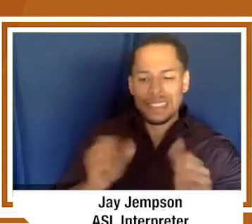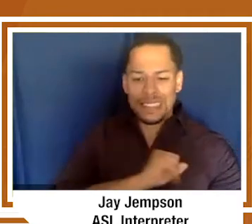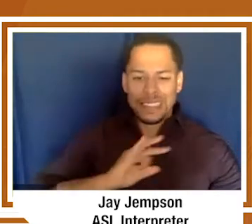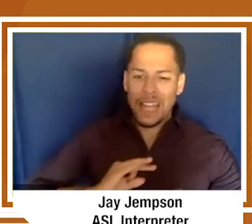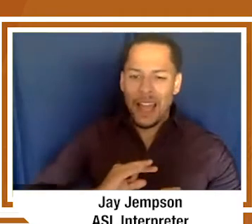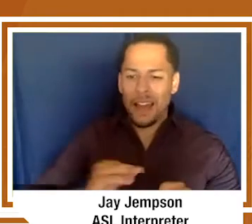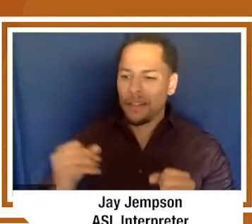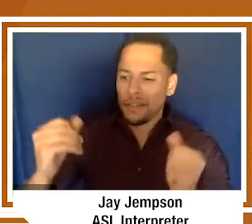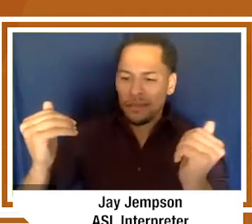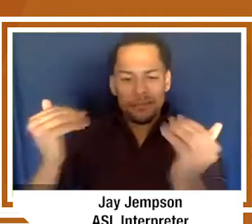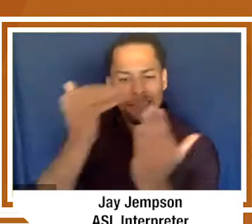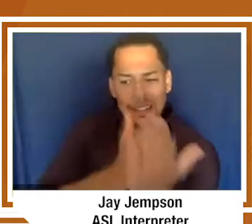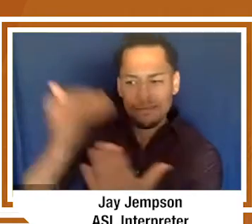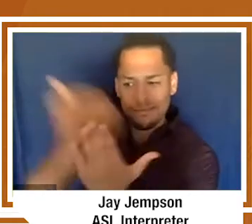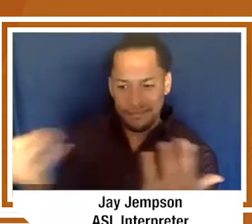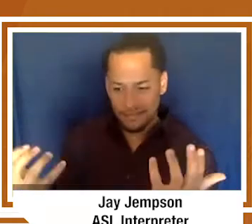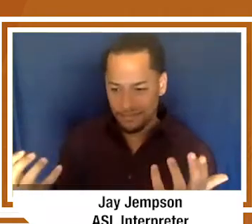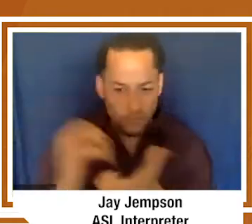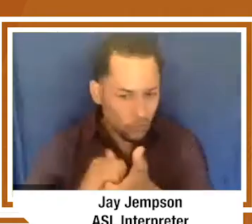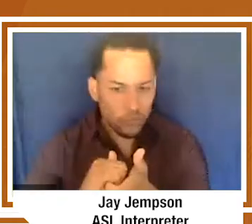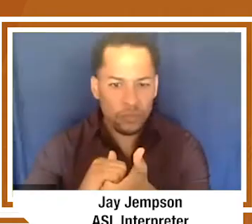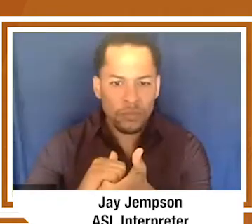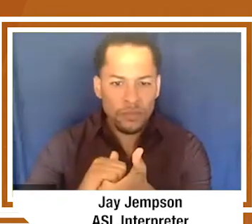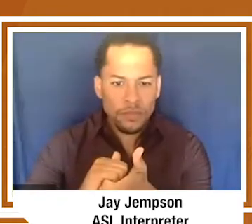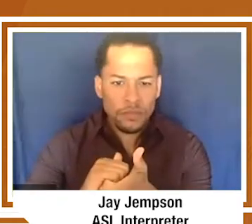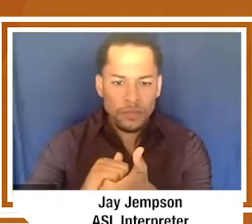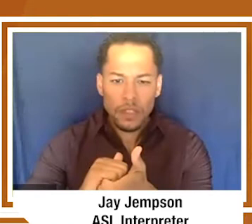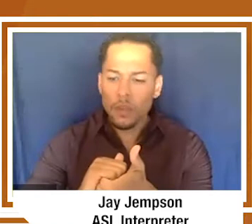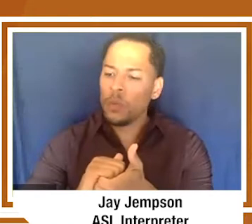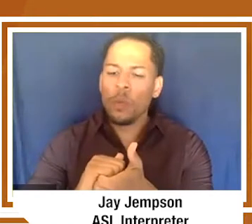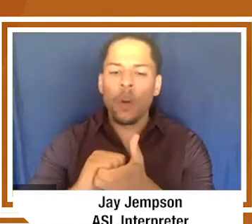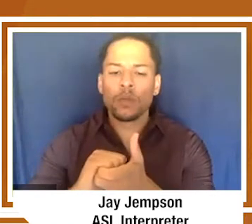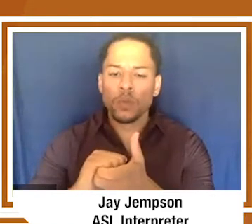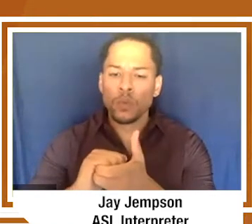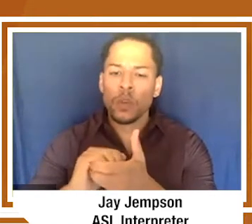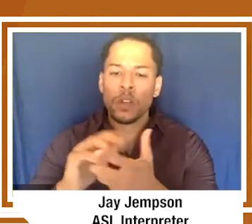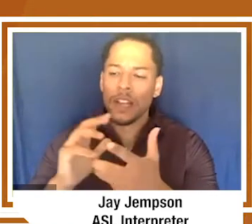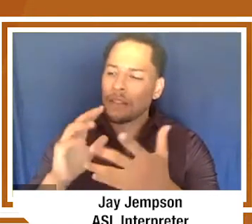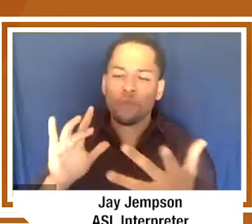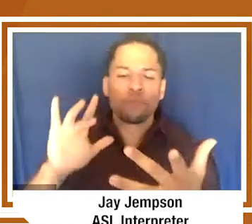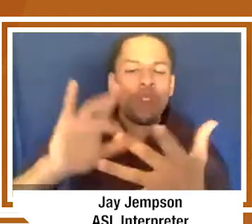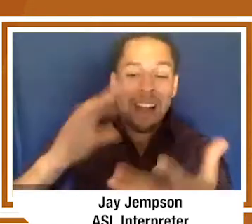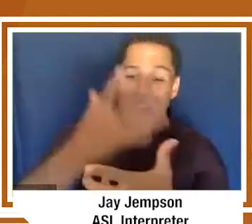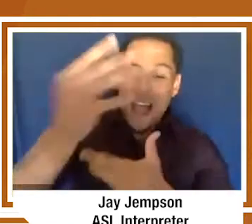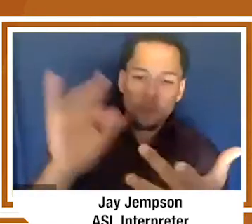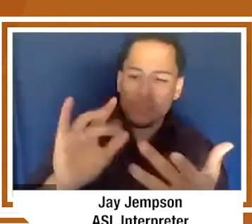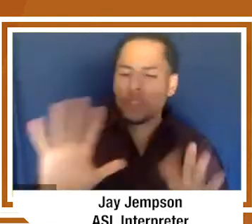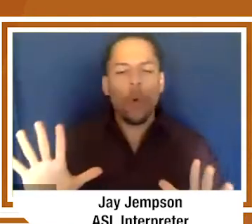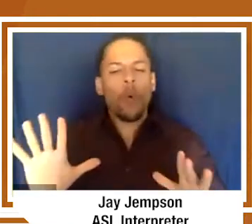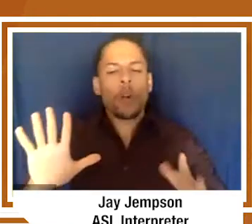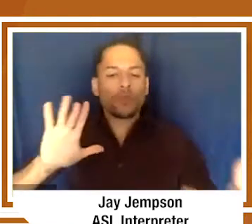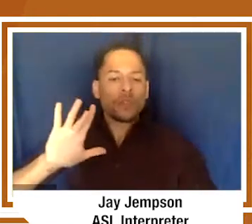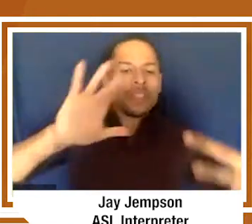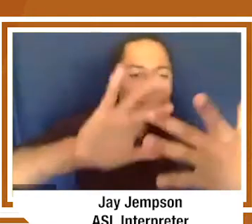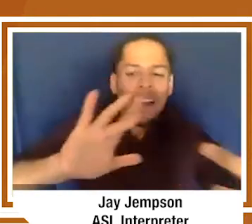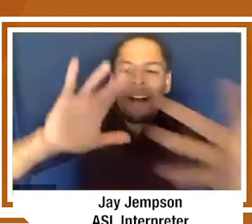rosters together to create more of an outreach, or more of a reach, I should say, not outreach, but just a